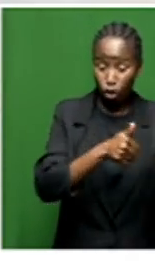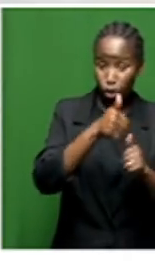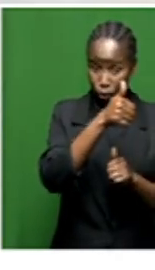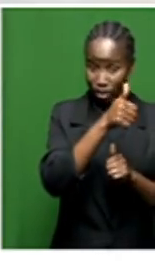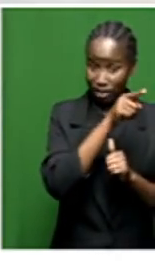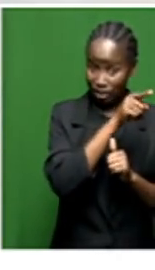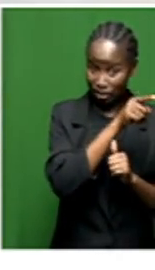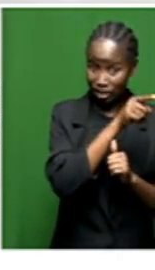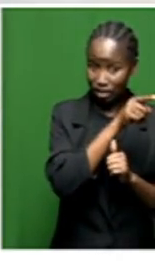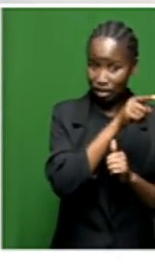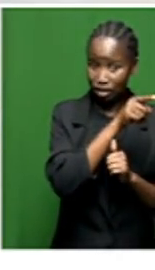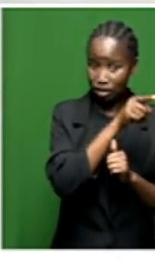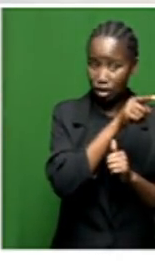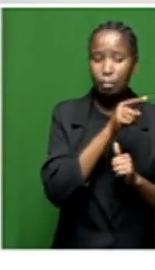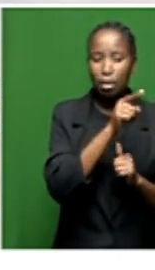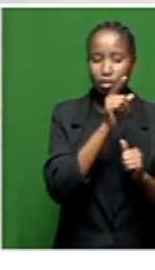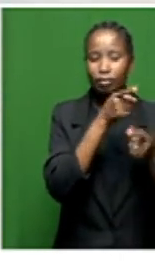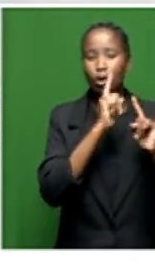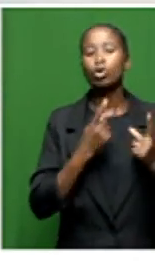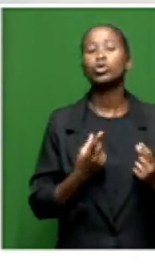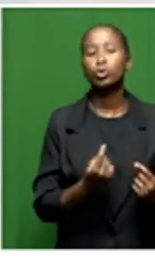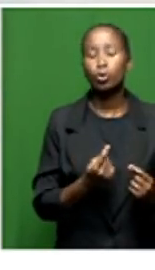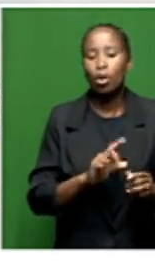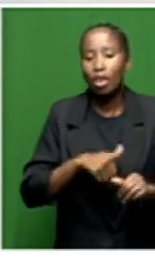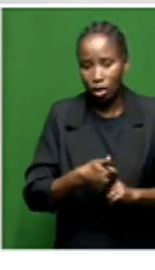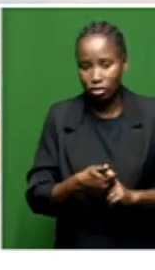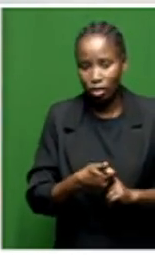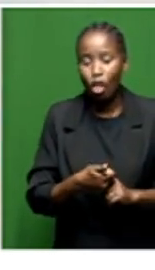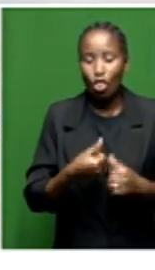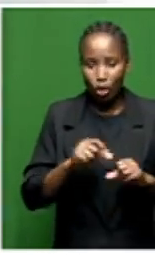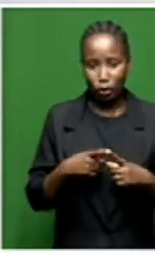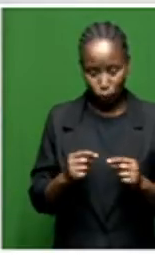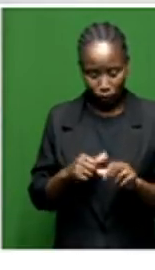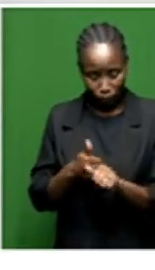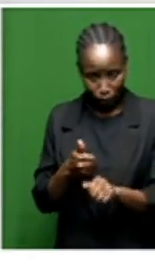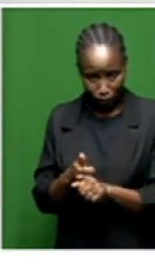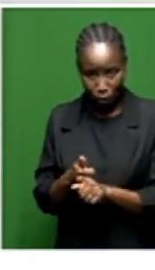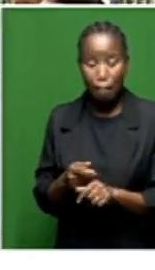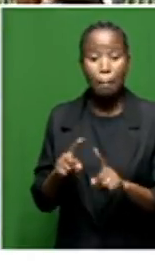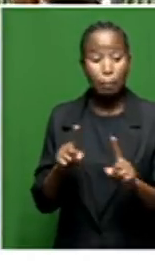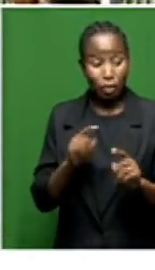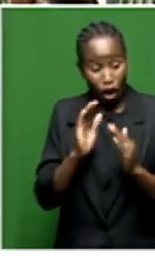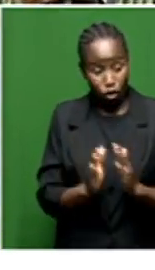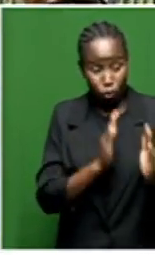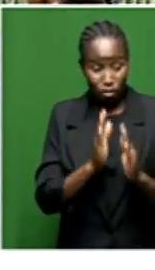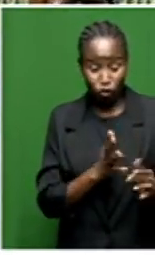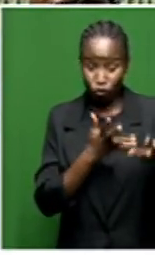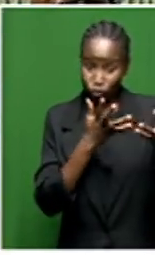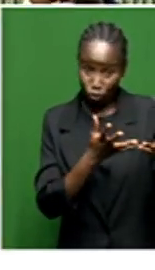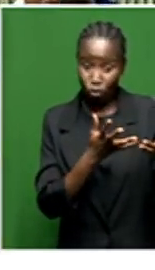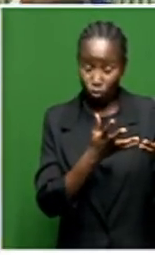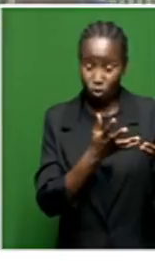direct us to what needs to be done next. And I think in line with that arrangement, that is